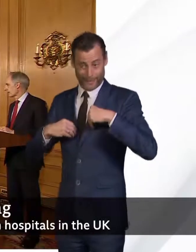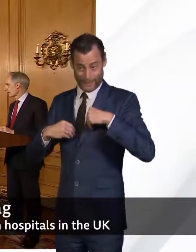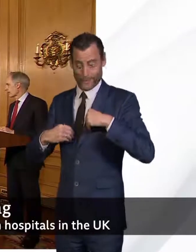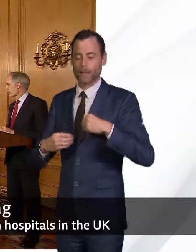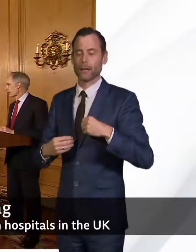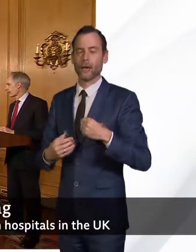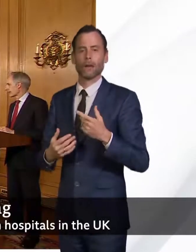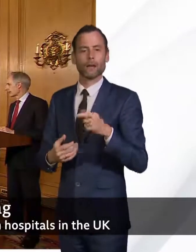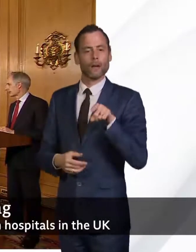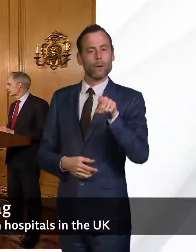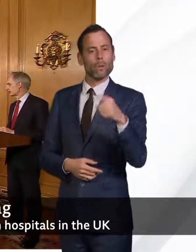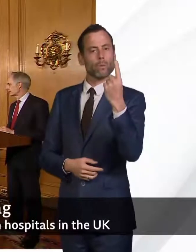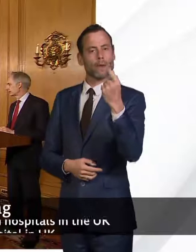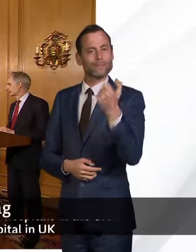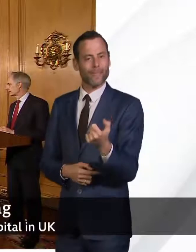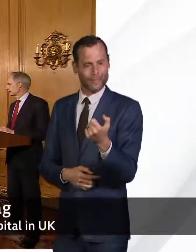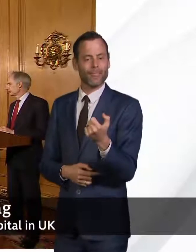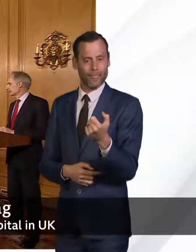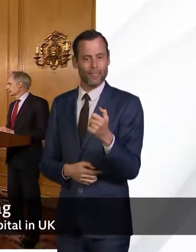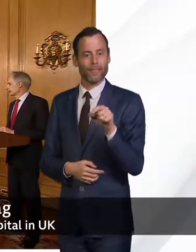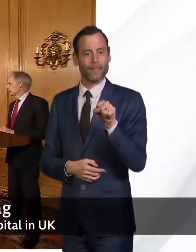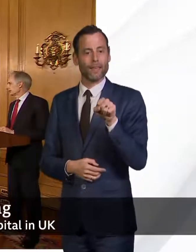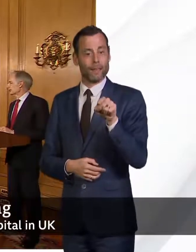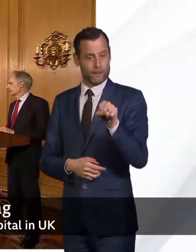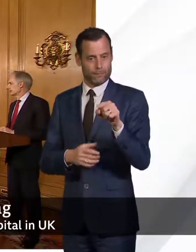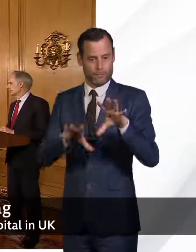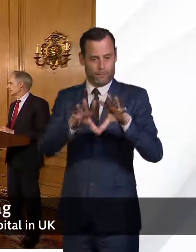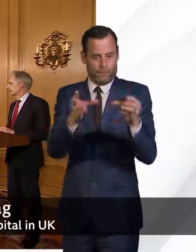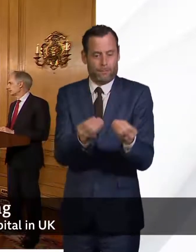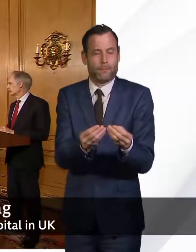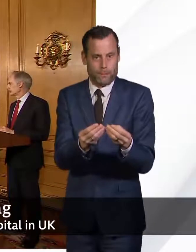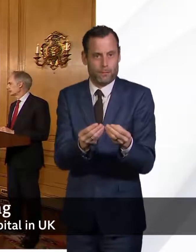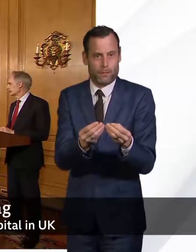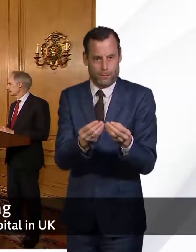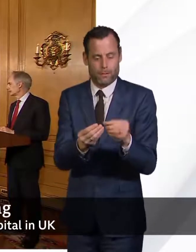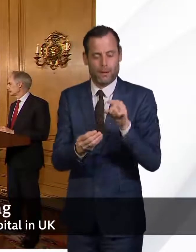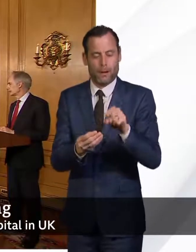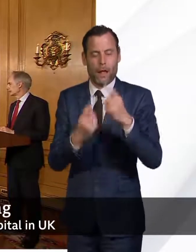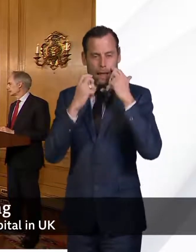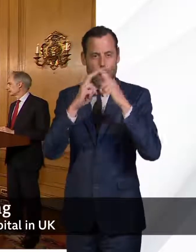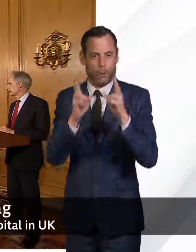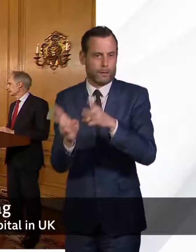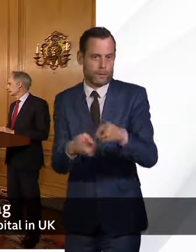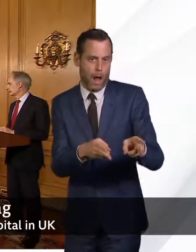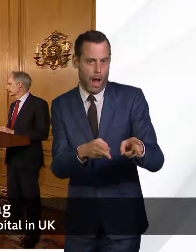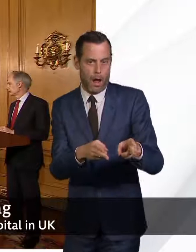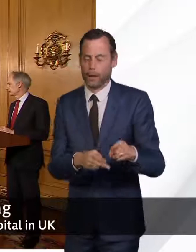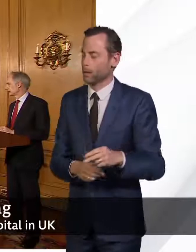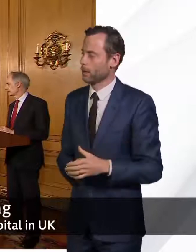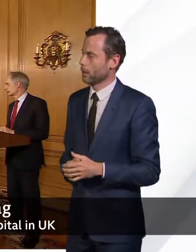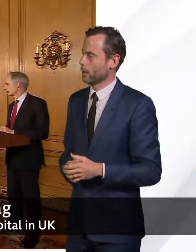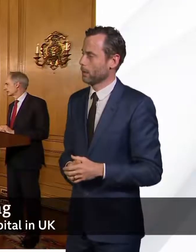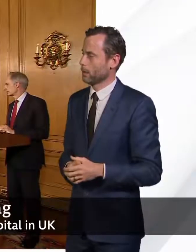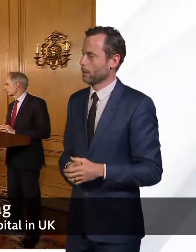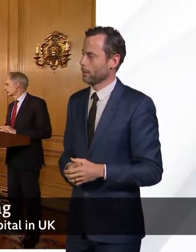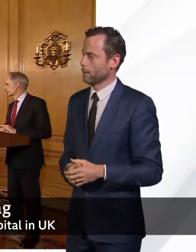say, shows that proportion is changing. And we've got to, so I was